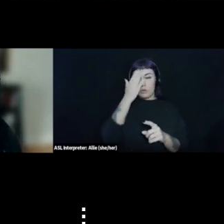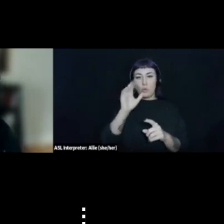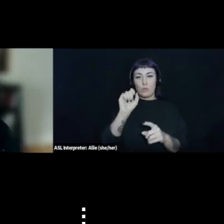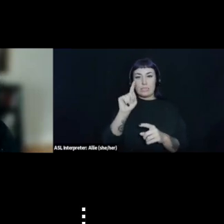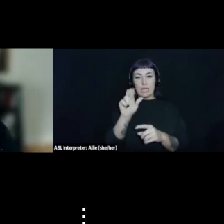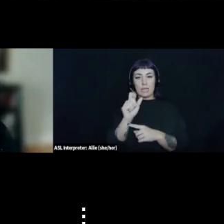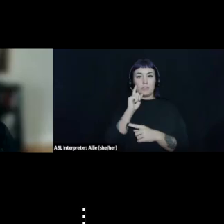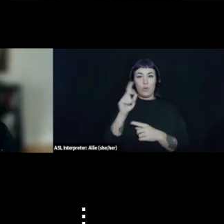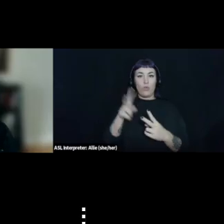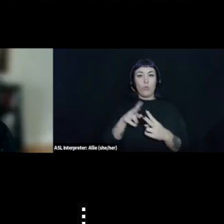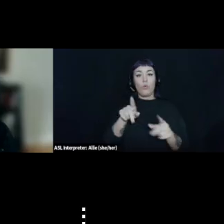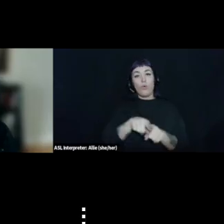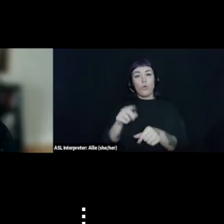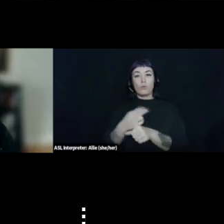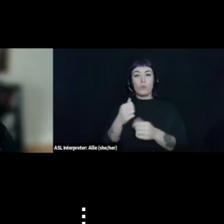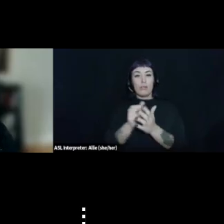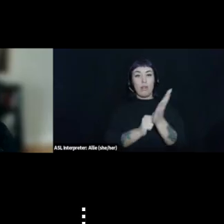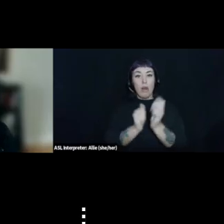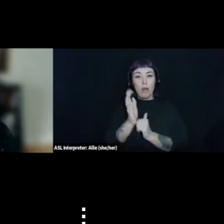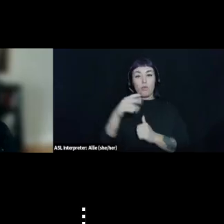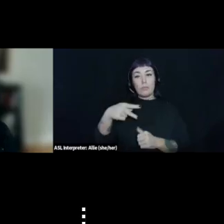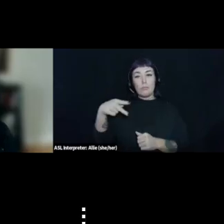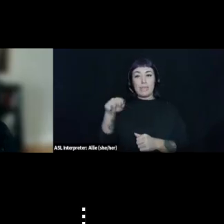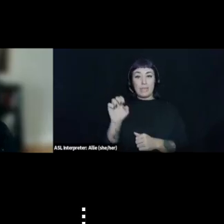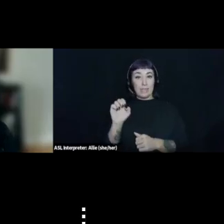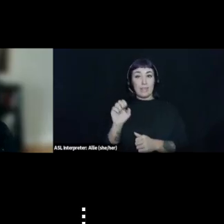on those. And also using gloves or PPE.